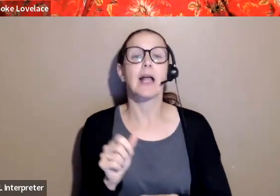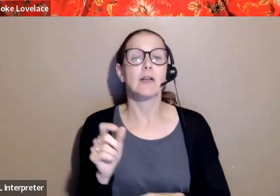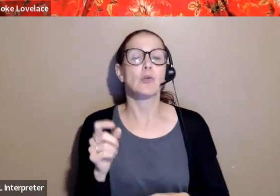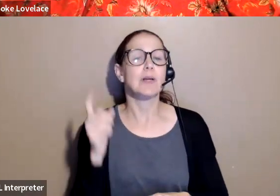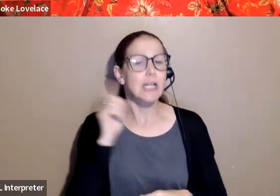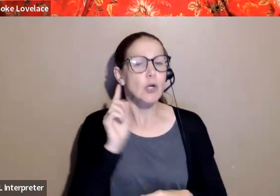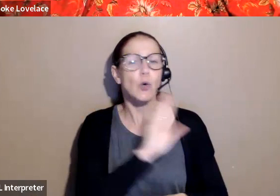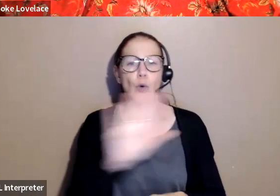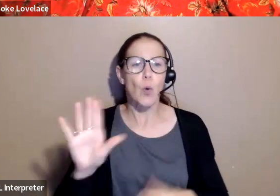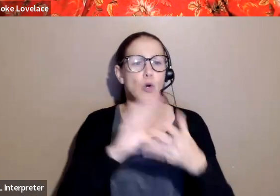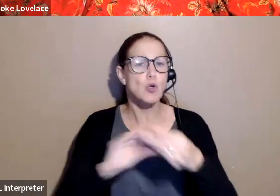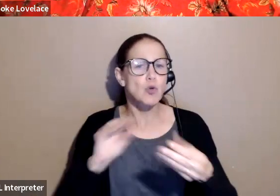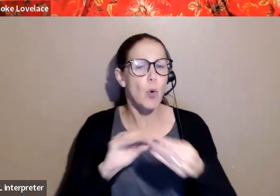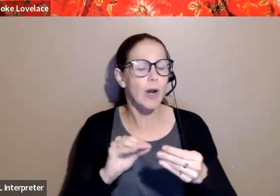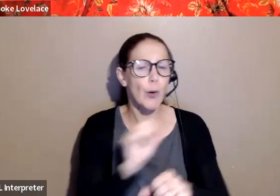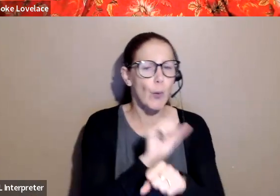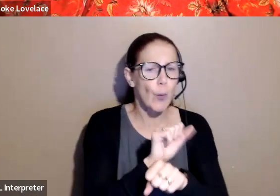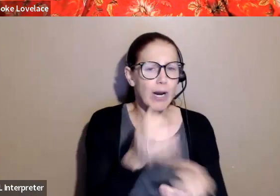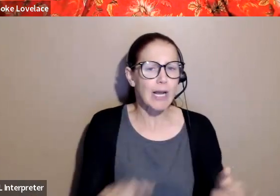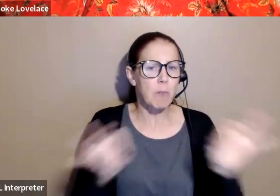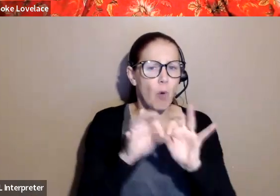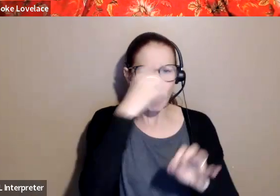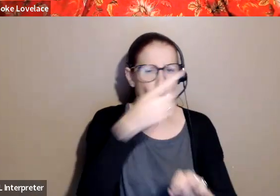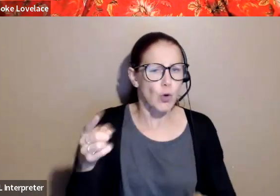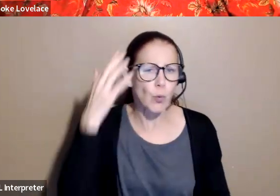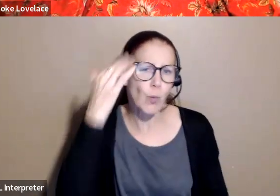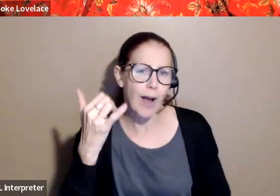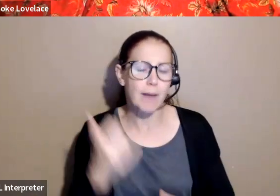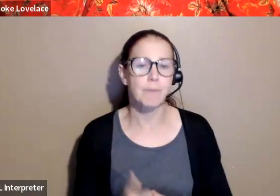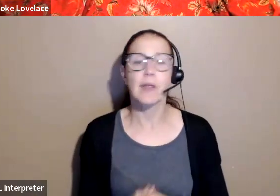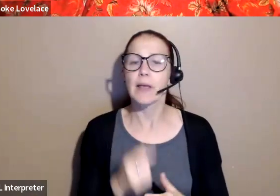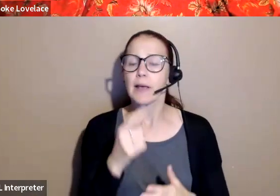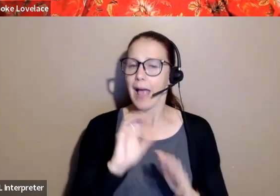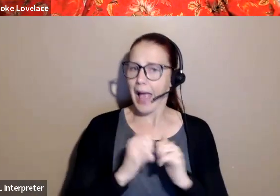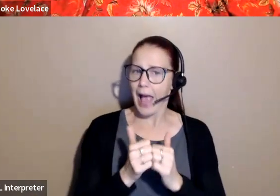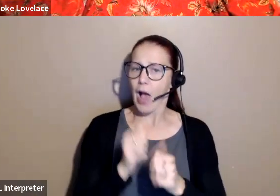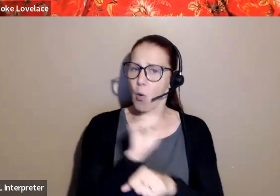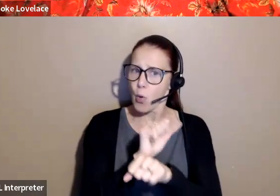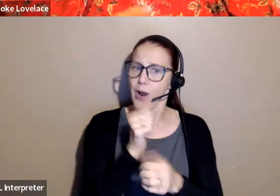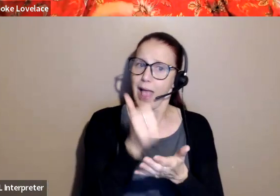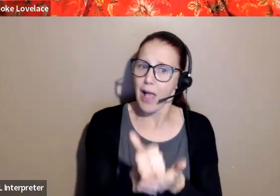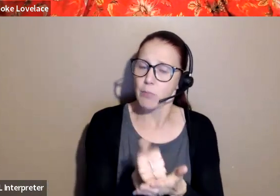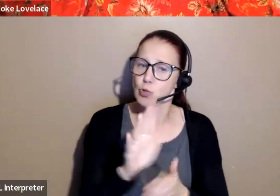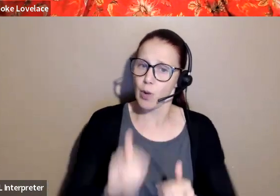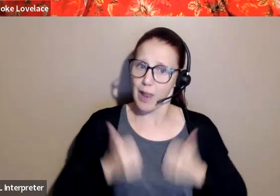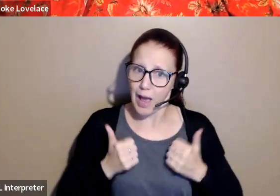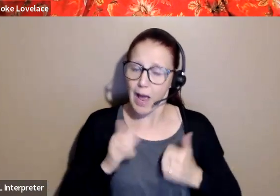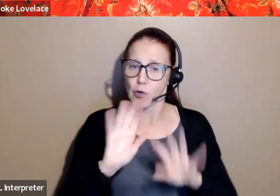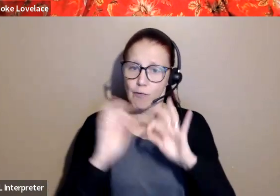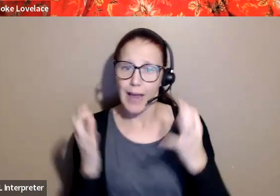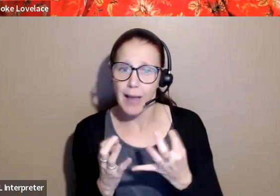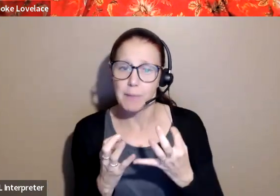story about why work is important to you and what it does for you, your life, your